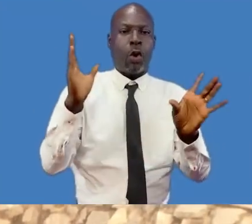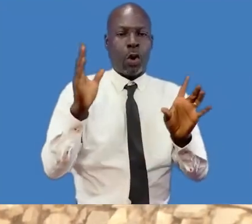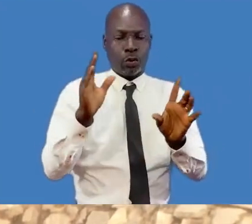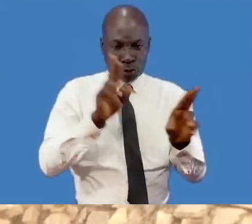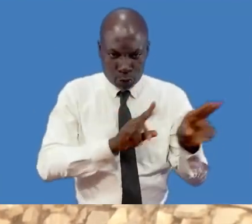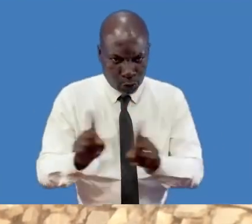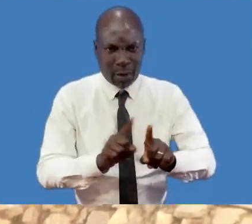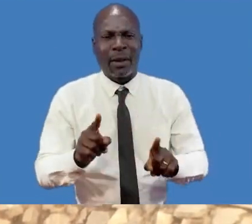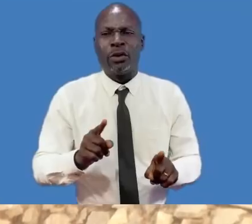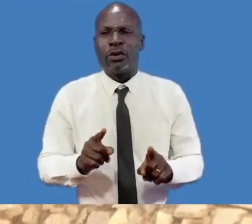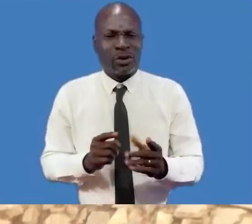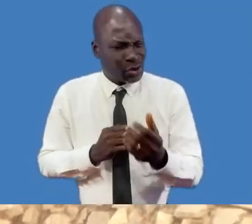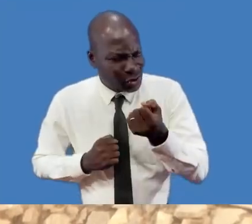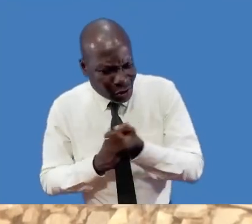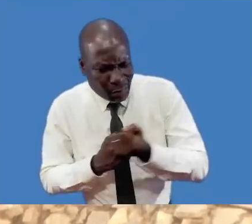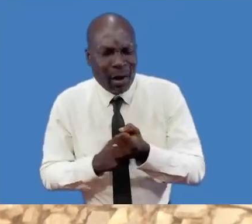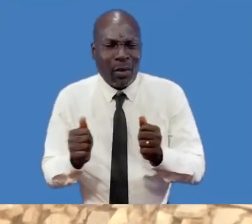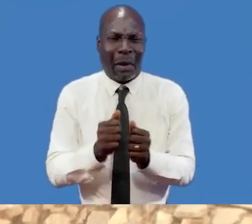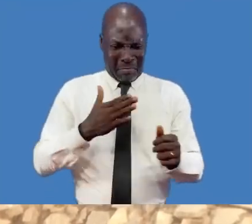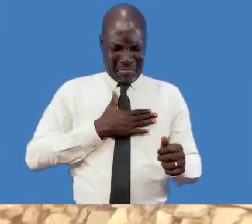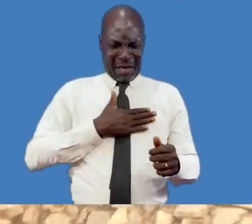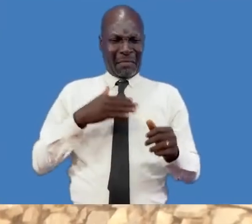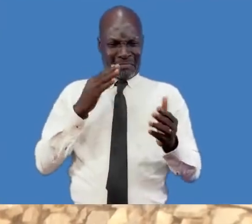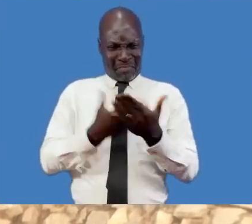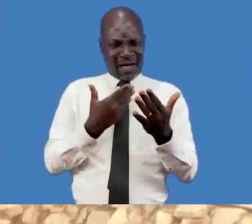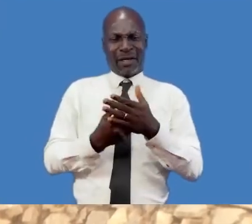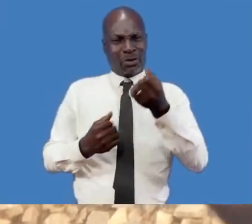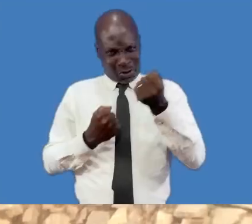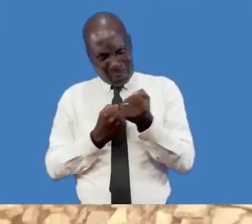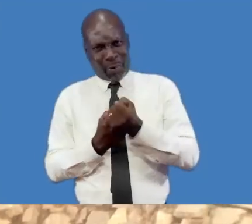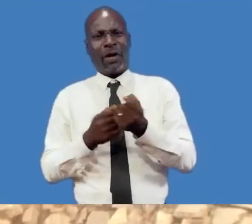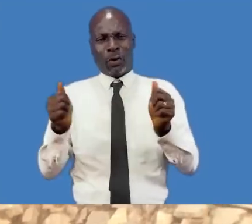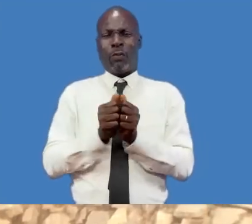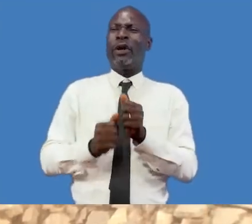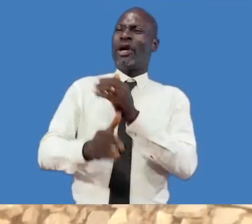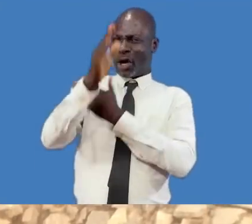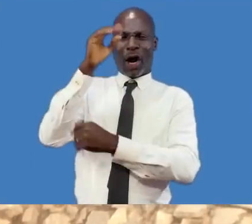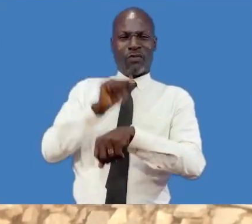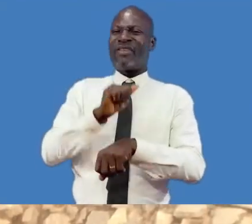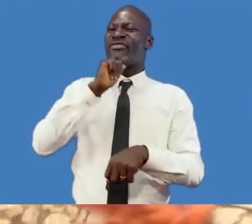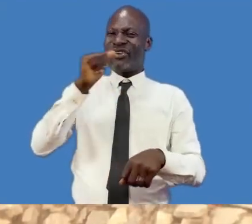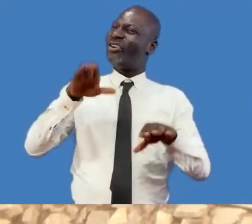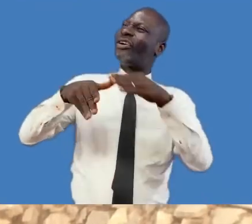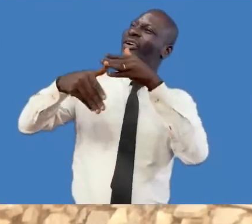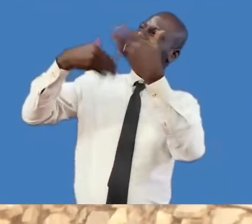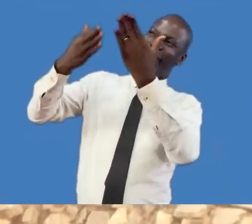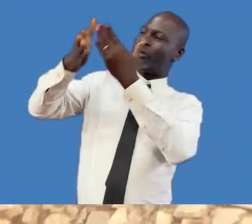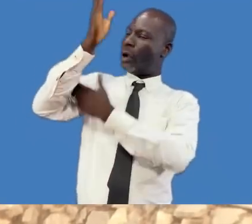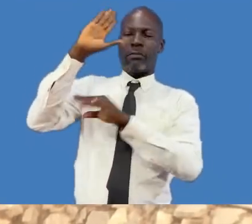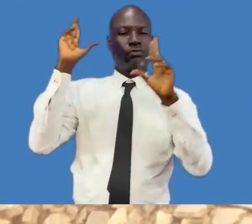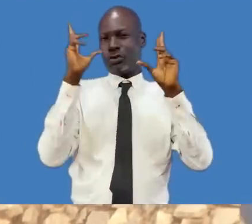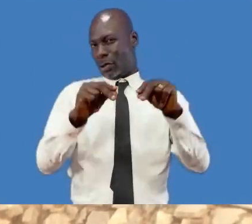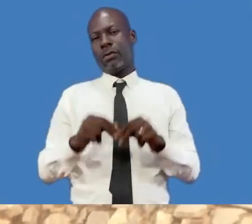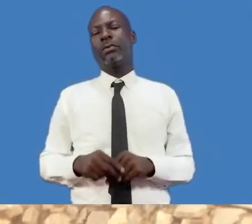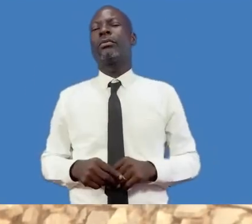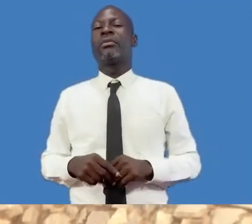no ana midi misika ni bi e ma asore no se onye o na onfa moa e ma nyame adwuma enko so Kristo ni bia nka se yage